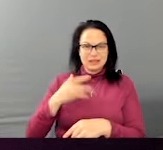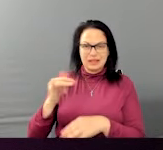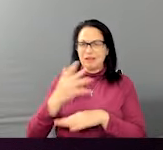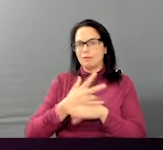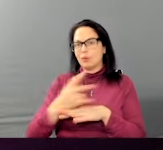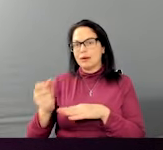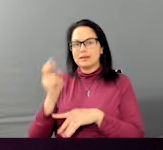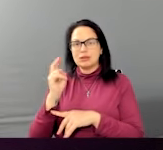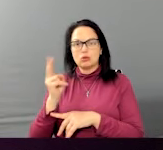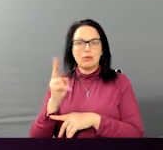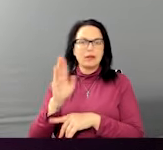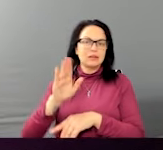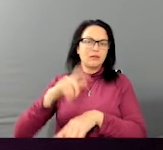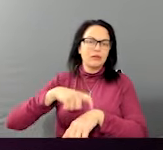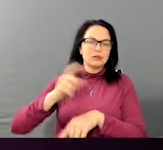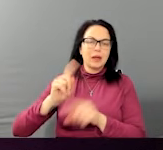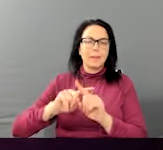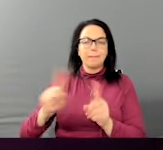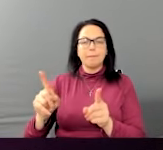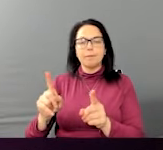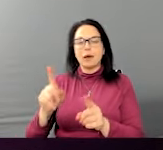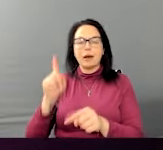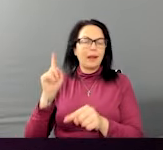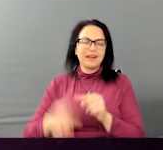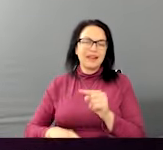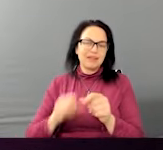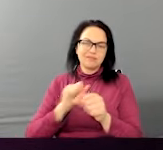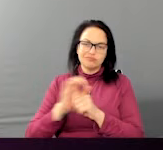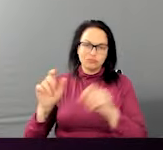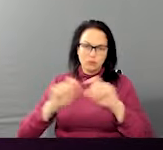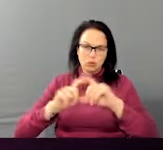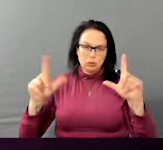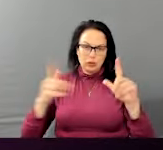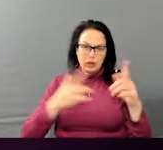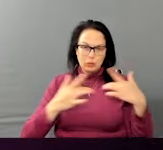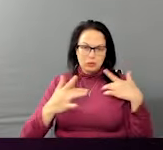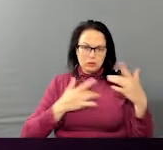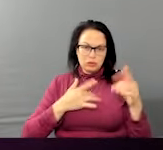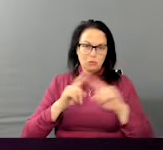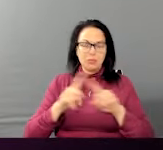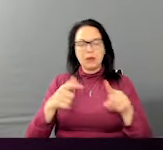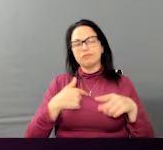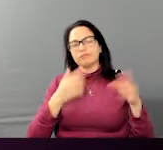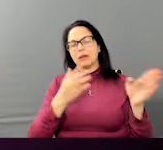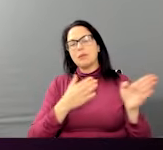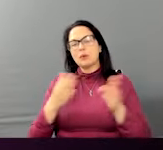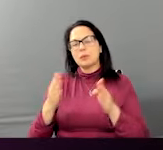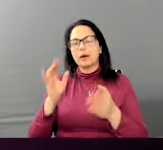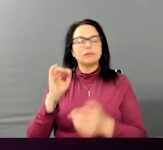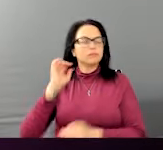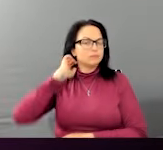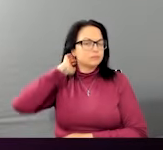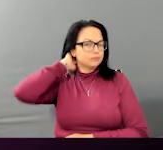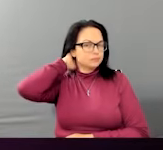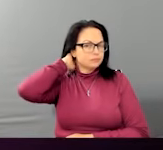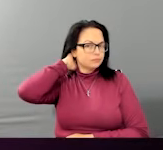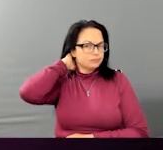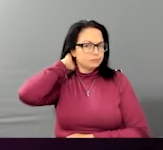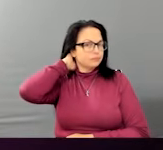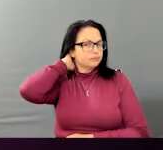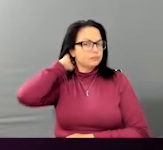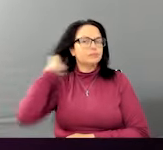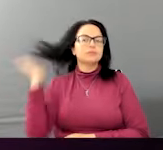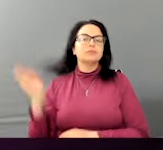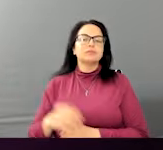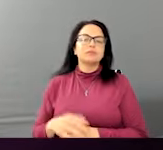hope not. It's not going to let me go full screen though, which I worried about, and so I prepared this. So we're